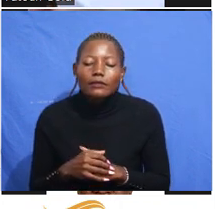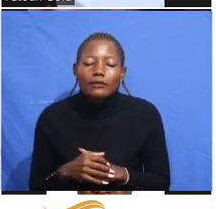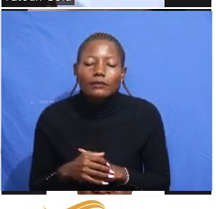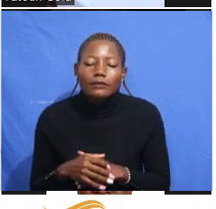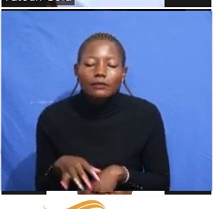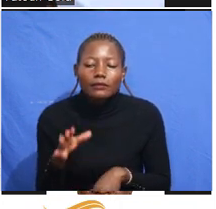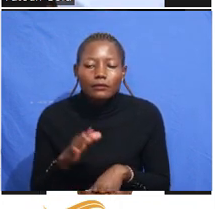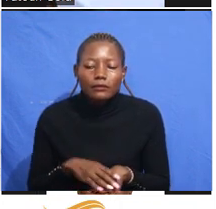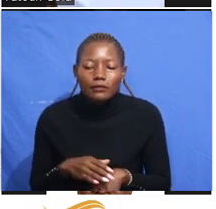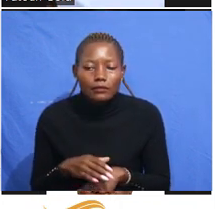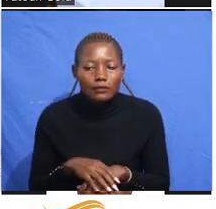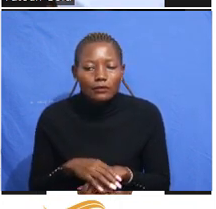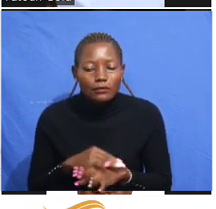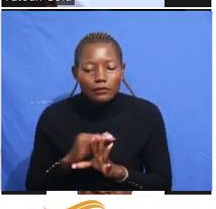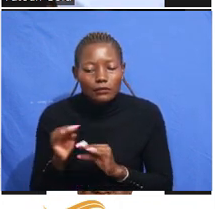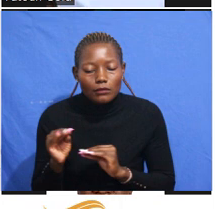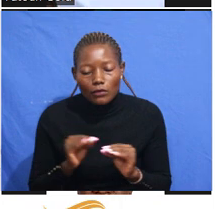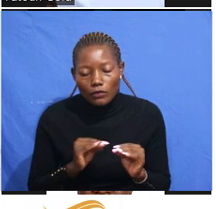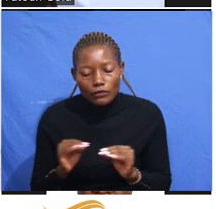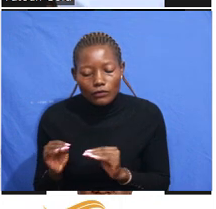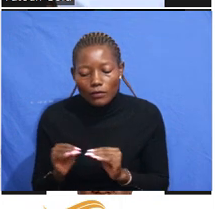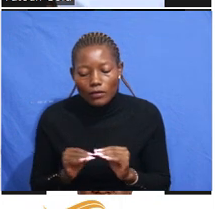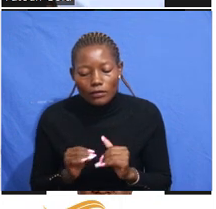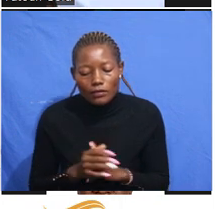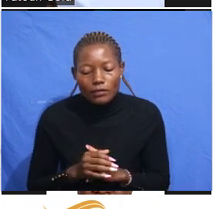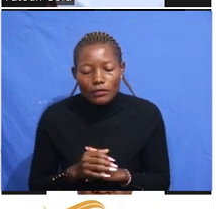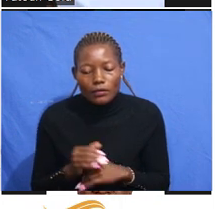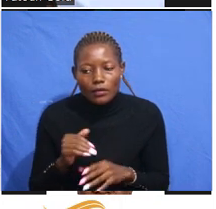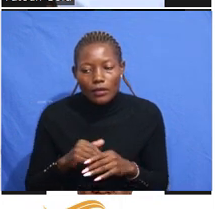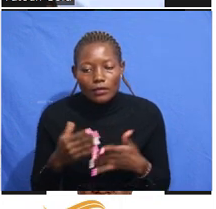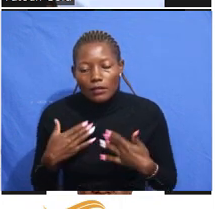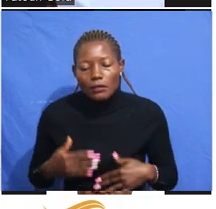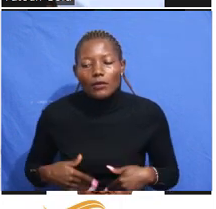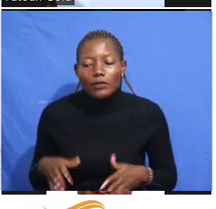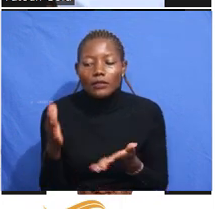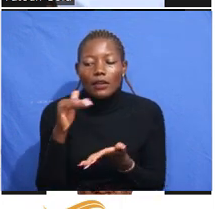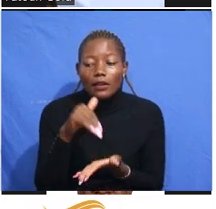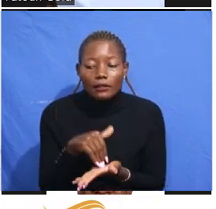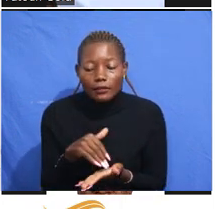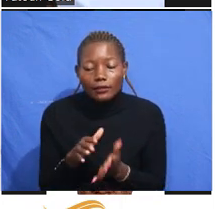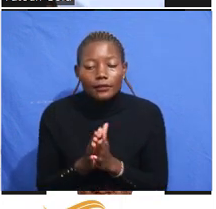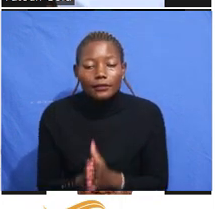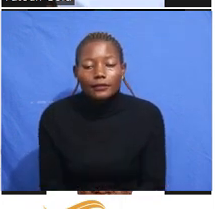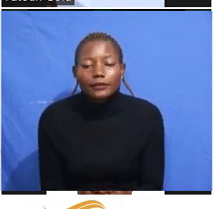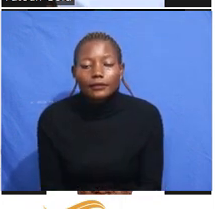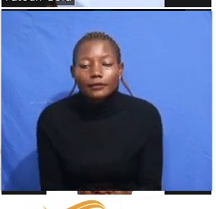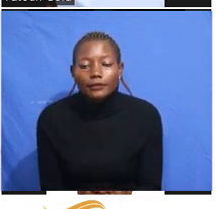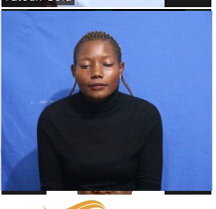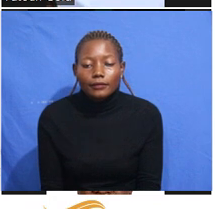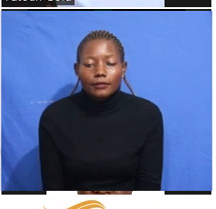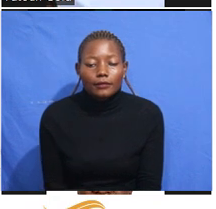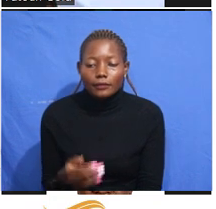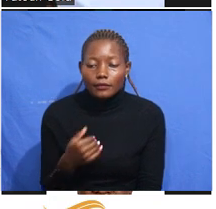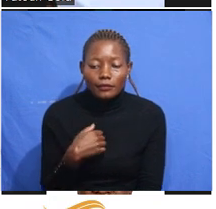effective movement in the body. Again, there are 2 links there